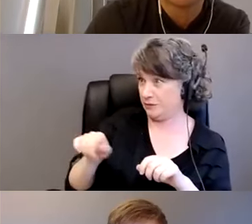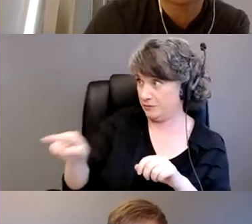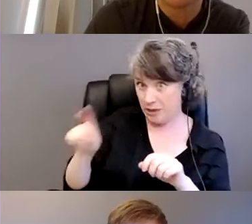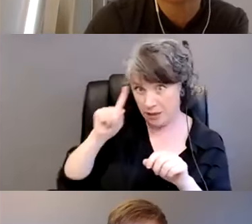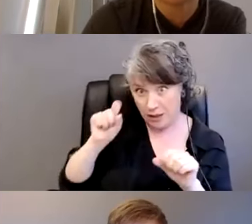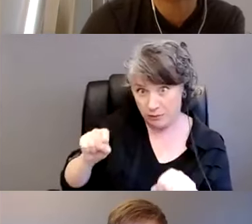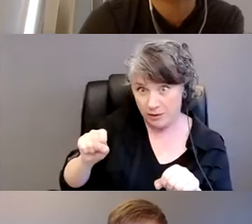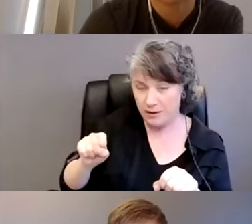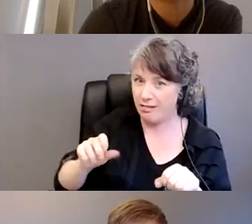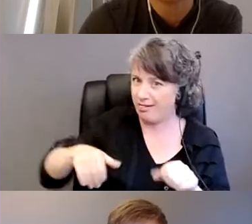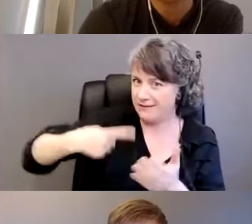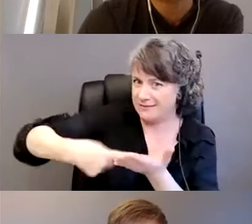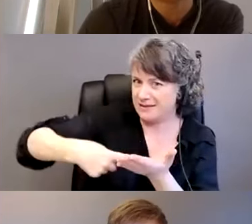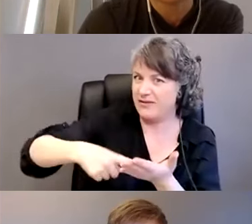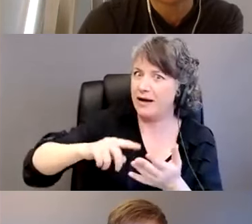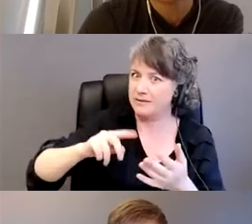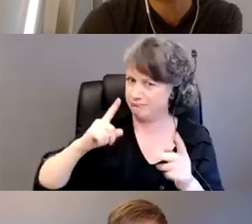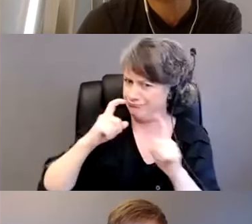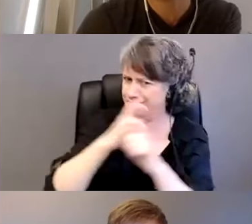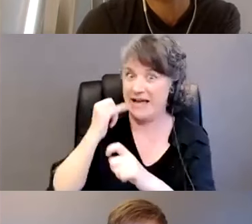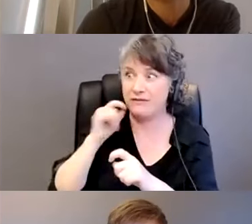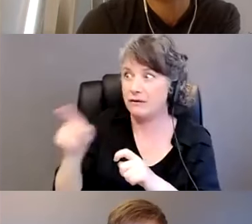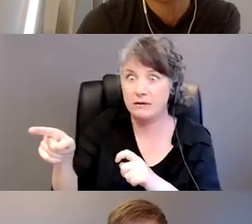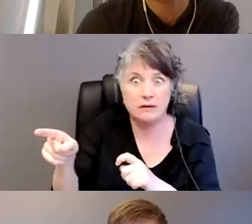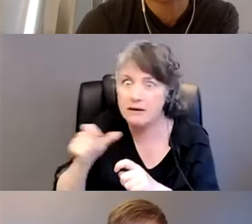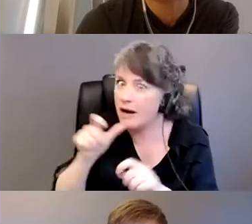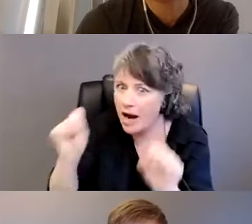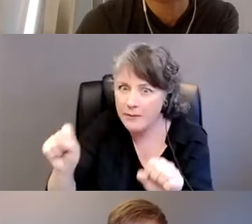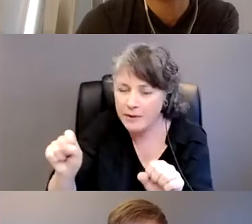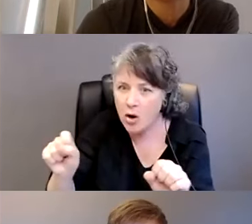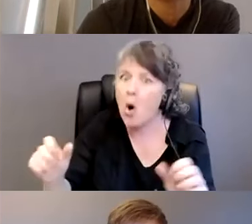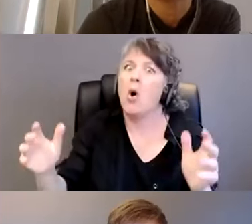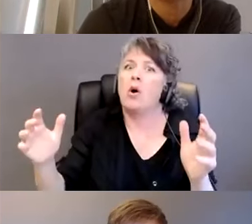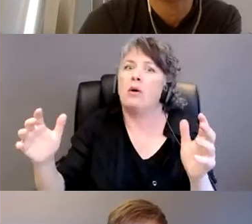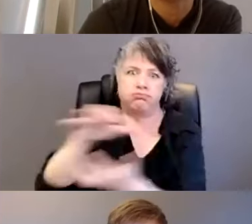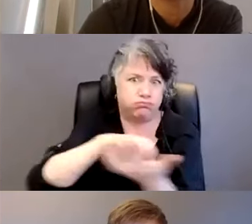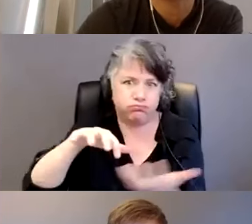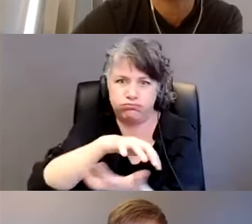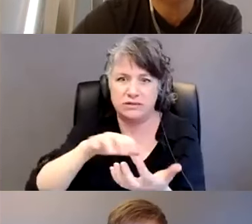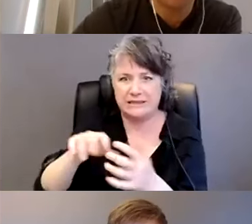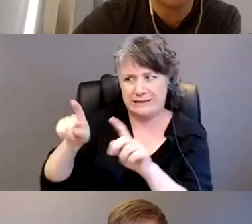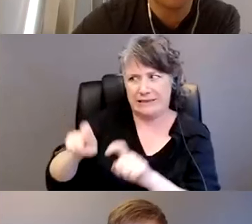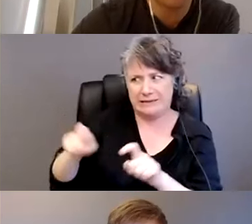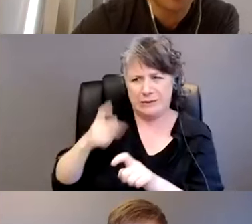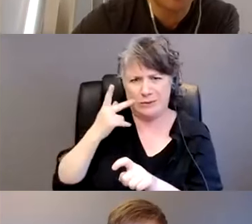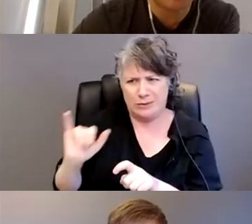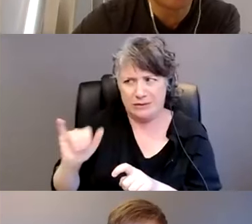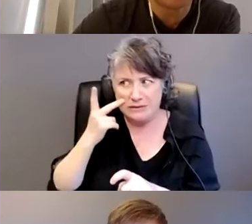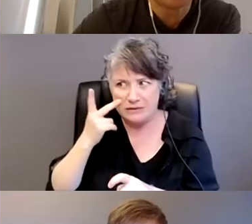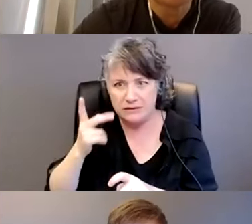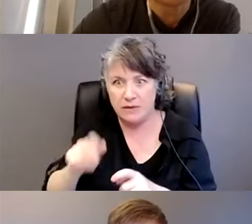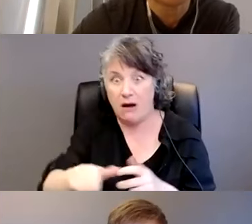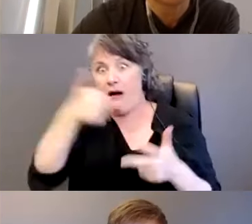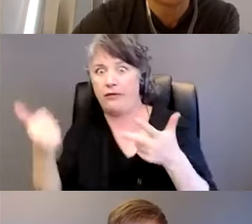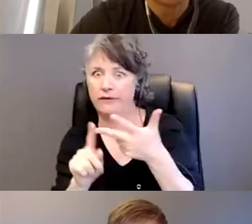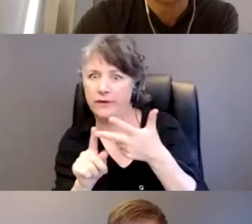right? And we haven't talked too much about that, but that sometimes is questionable and needs testing as well too.